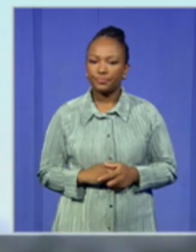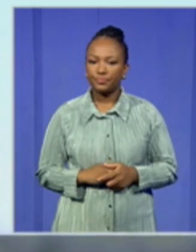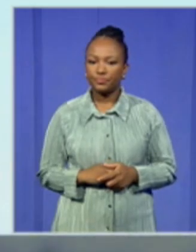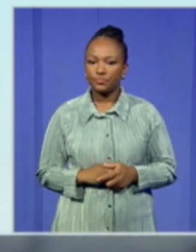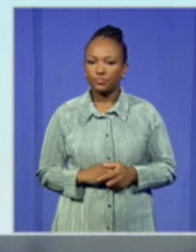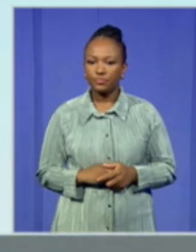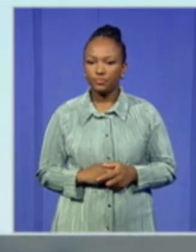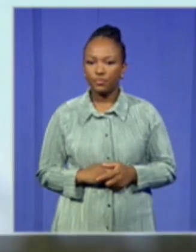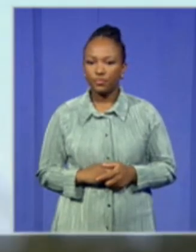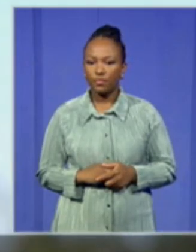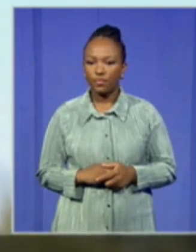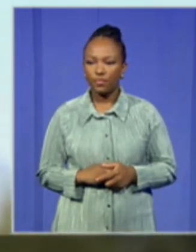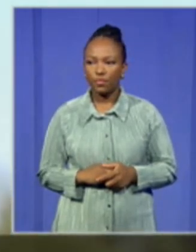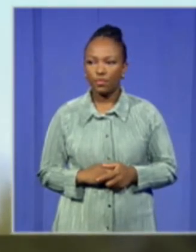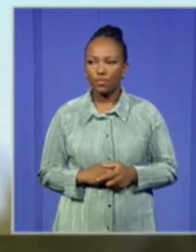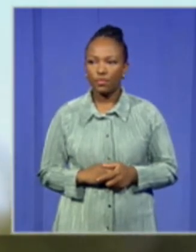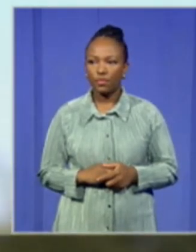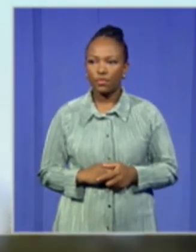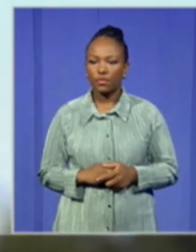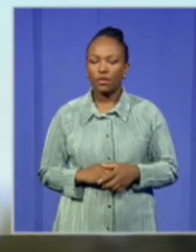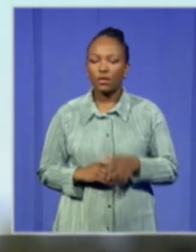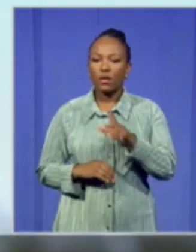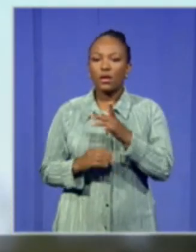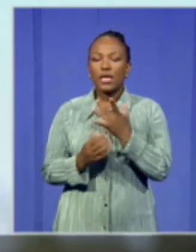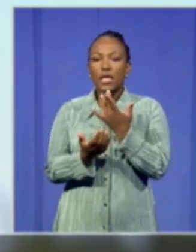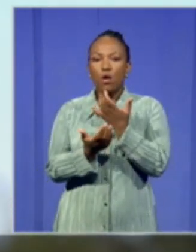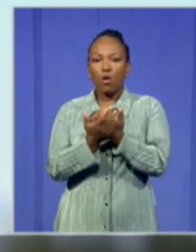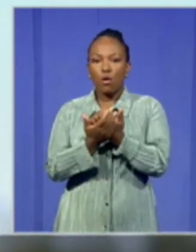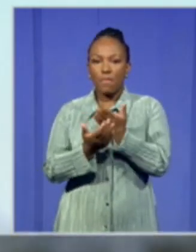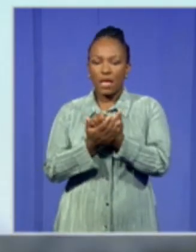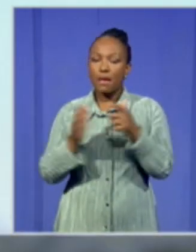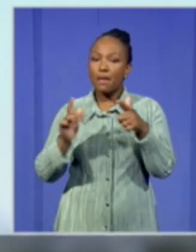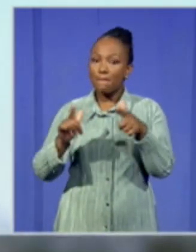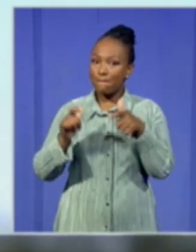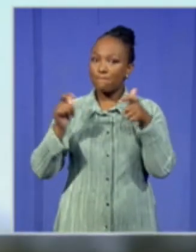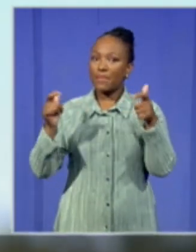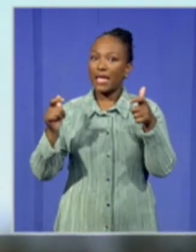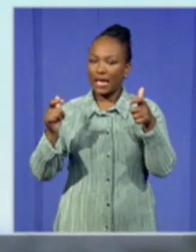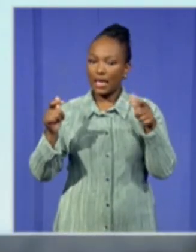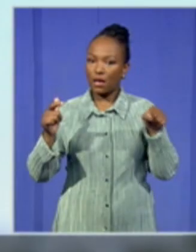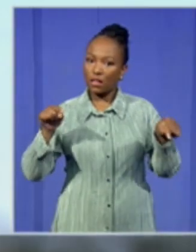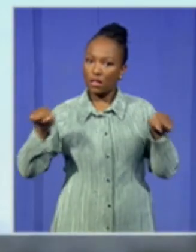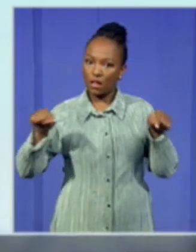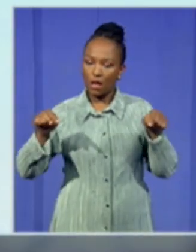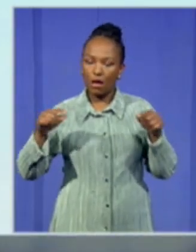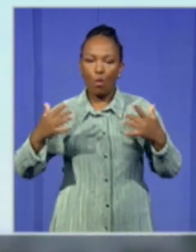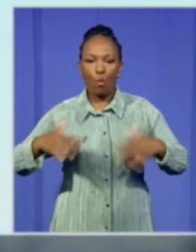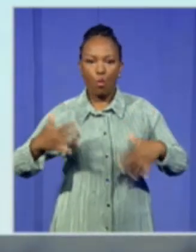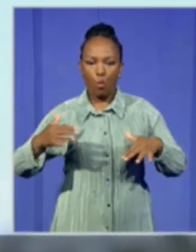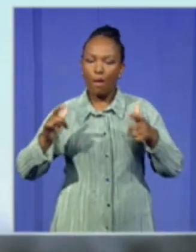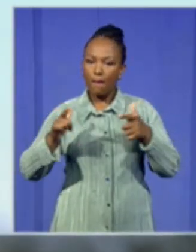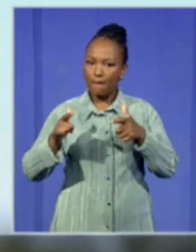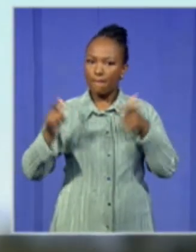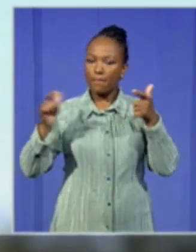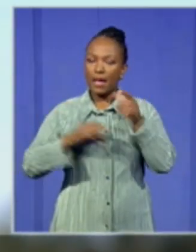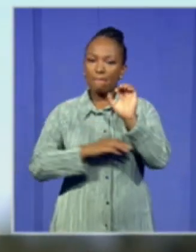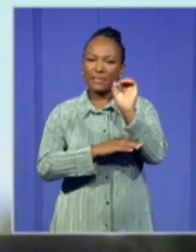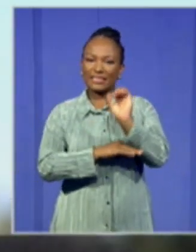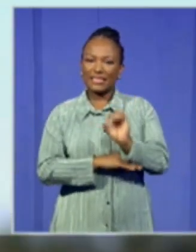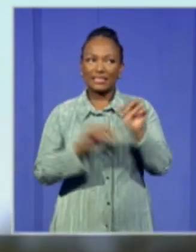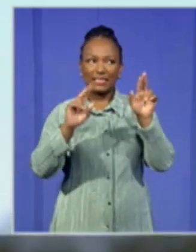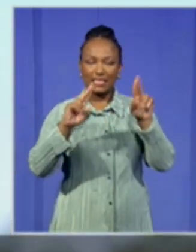These are the two largest economies in our country. They contribute significant percentages to our national GDP.